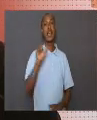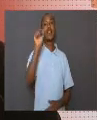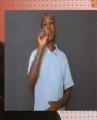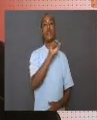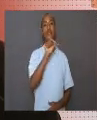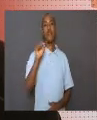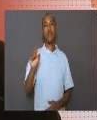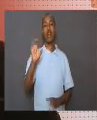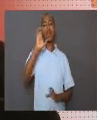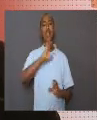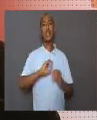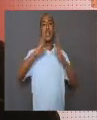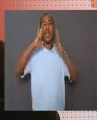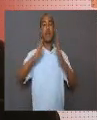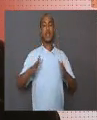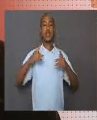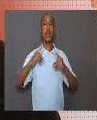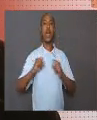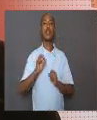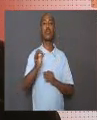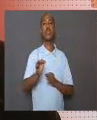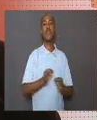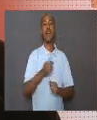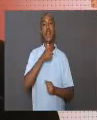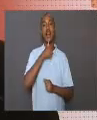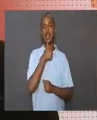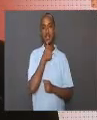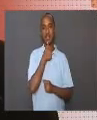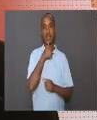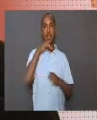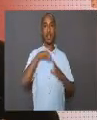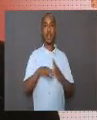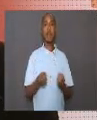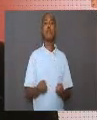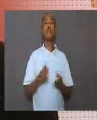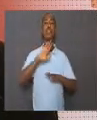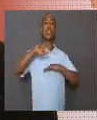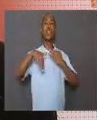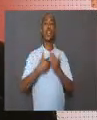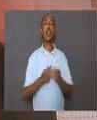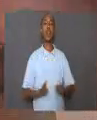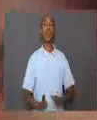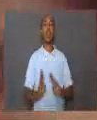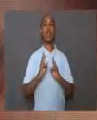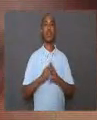Therefore, chemists tried to define acids in a more general way.